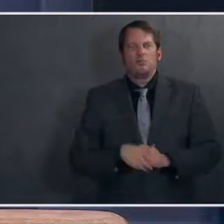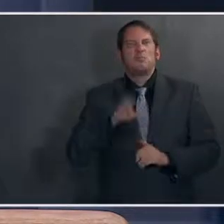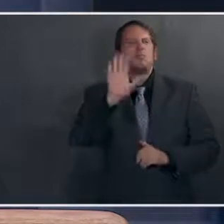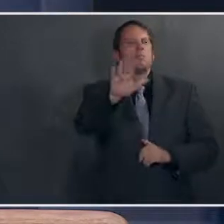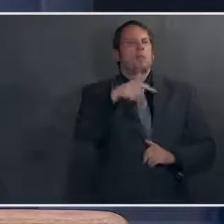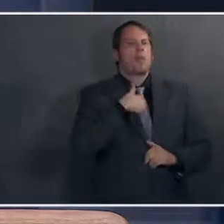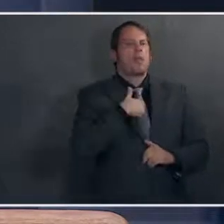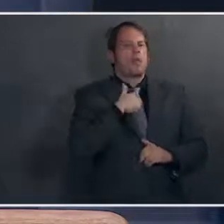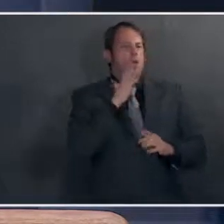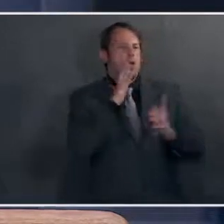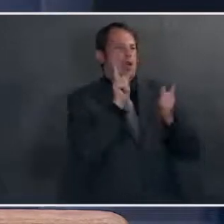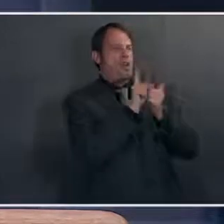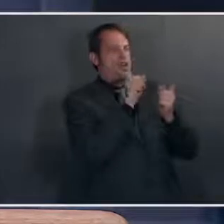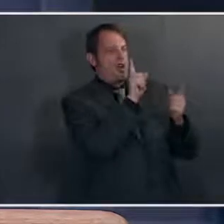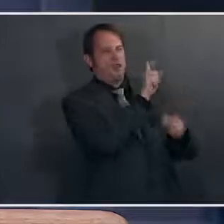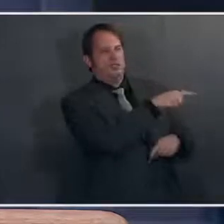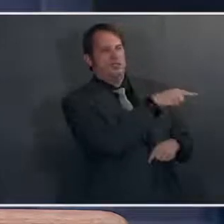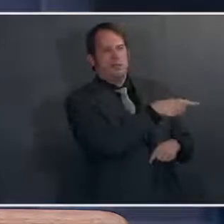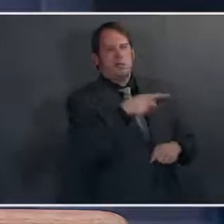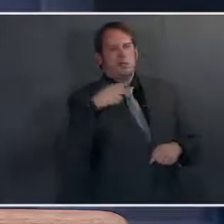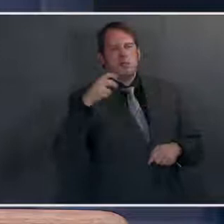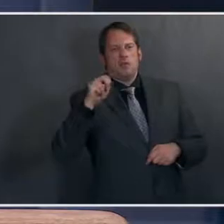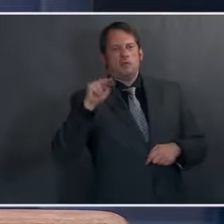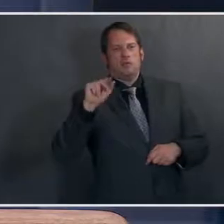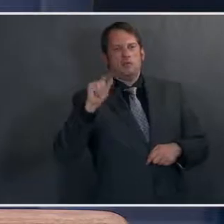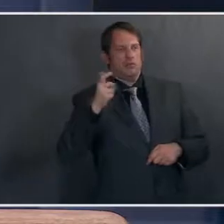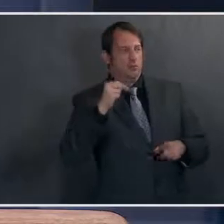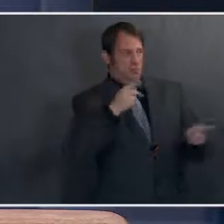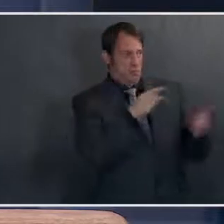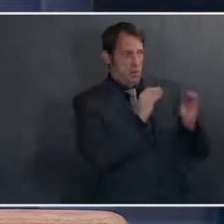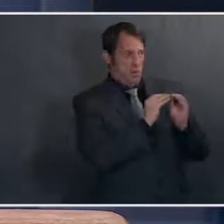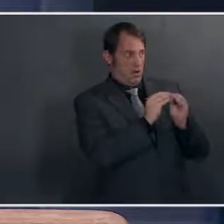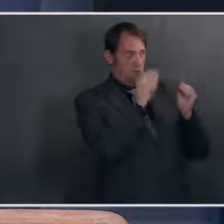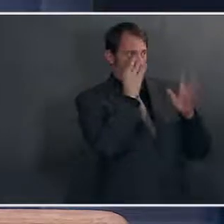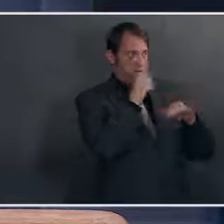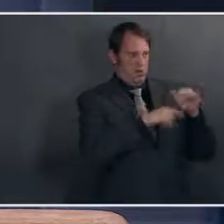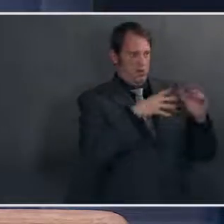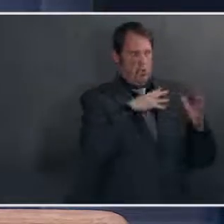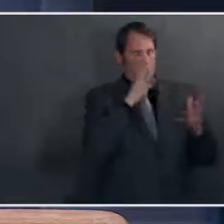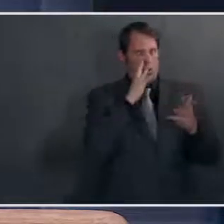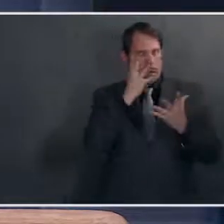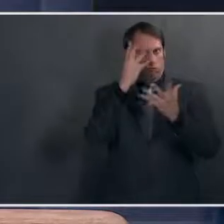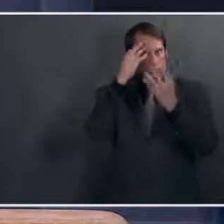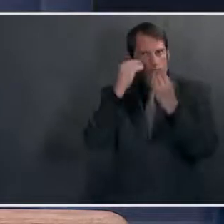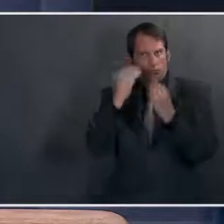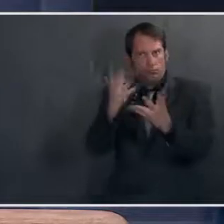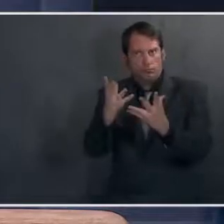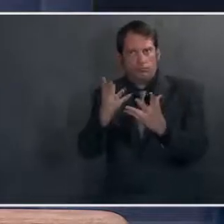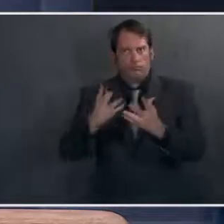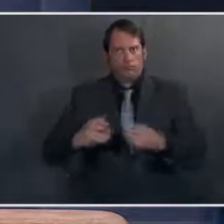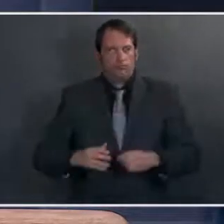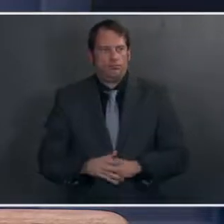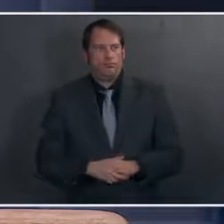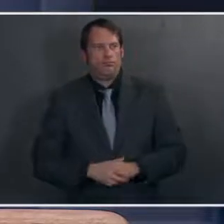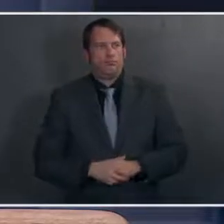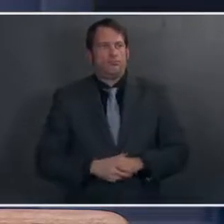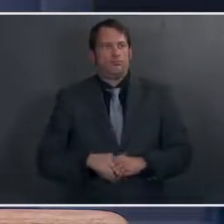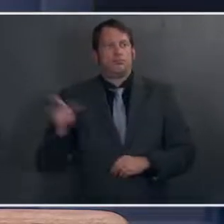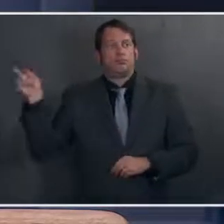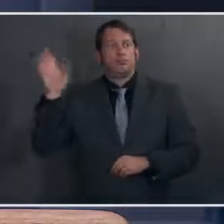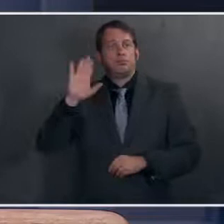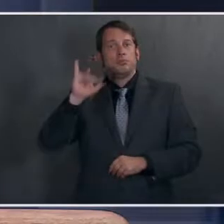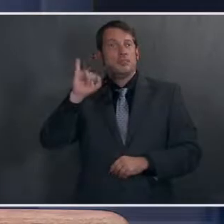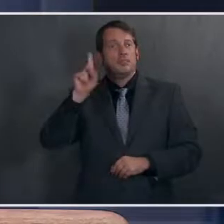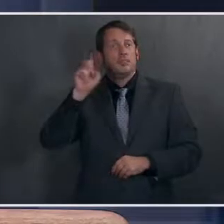I would certainly send you to the Pentagon. Go ahead all the way in the back. Would President Biden be open to having mandatory year-round schooling to